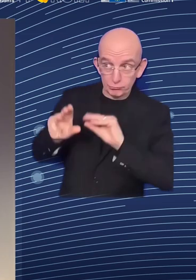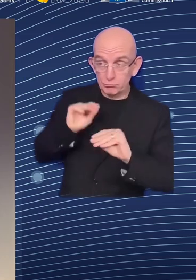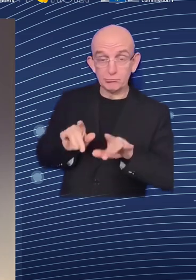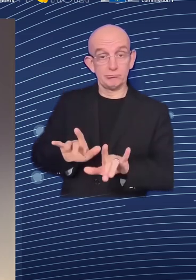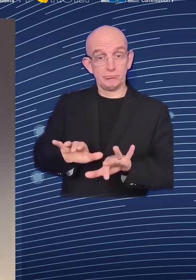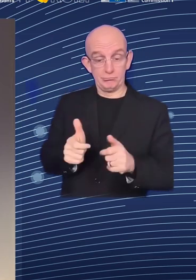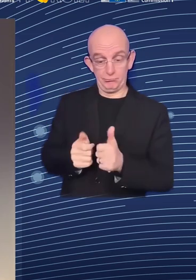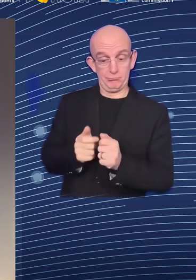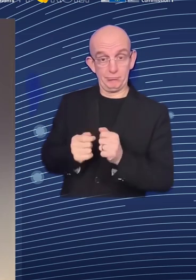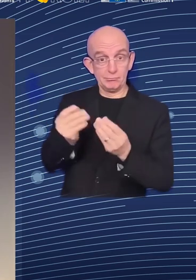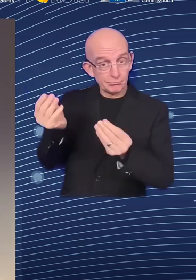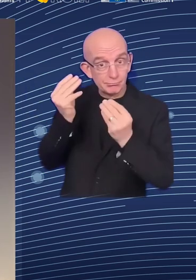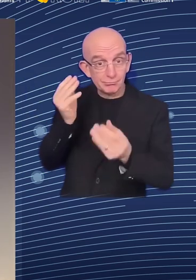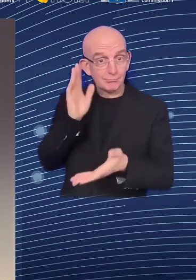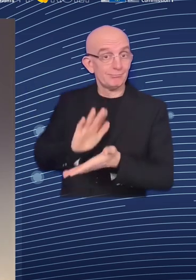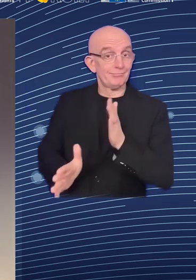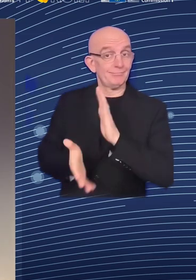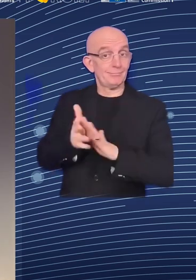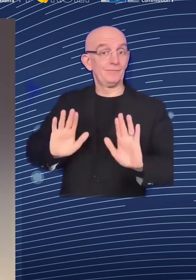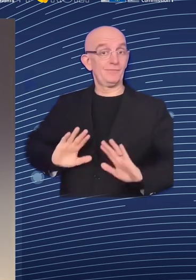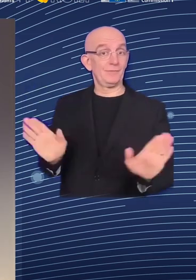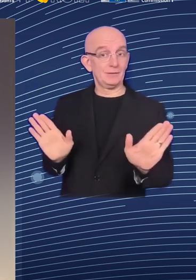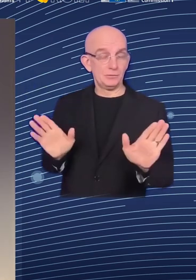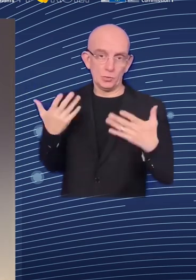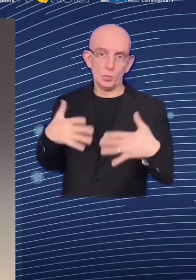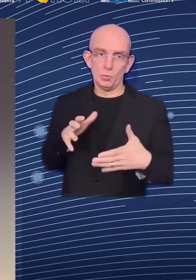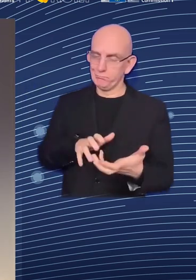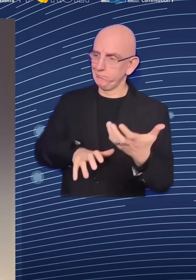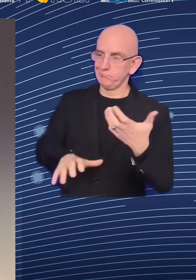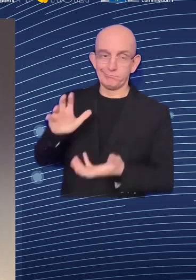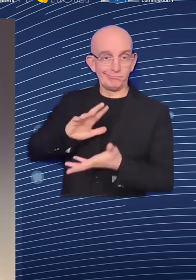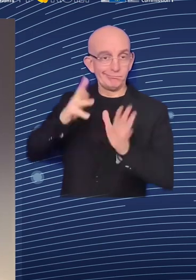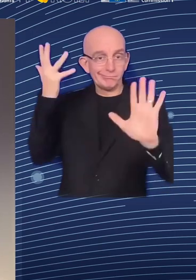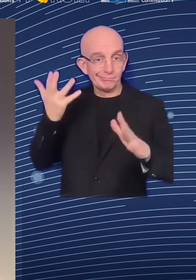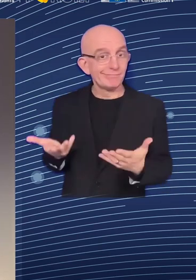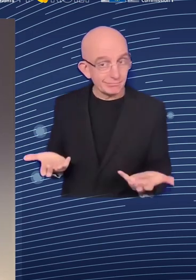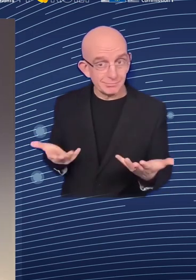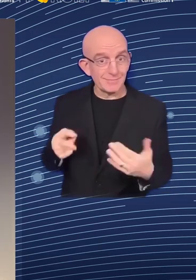So there are only below 10% completion rate on online courses